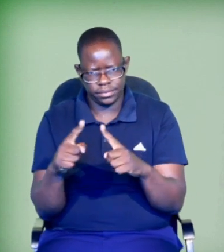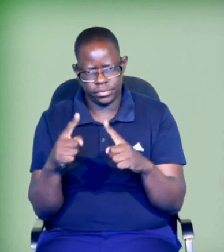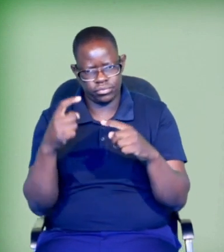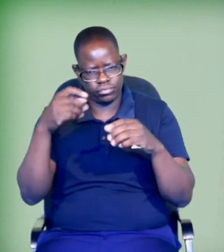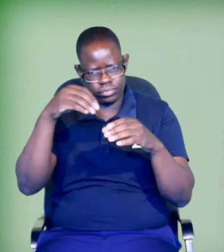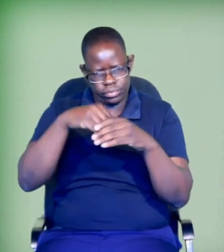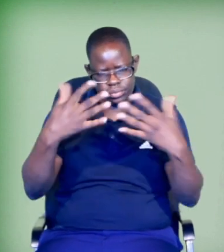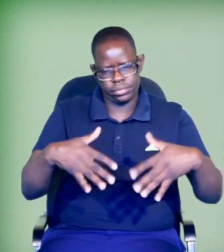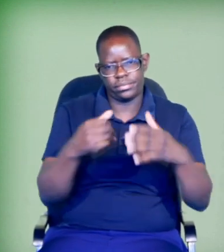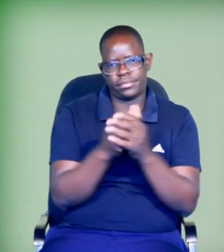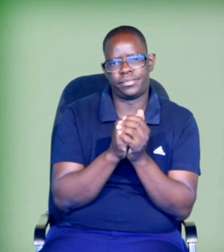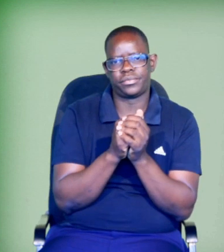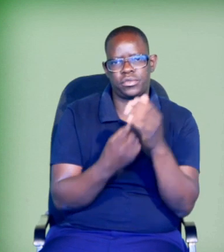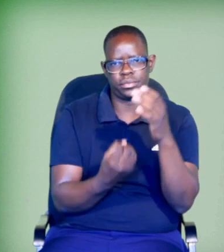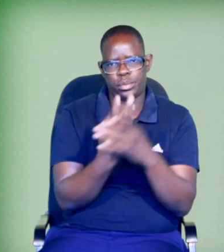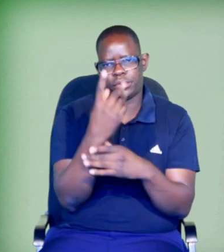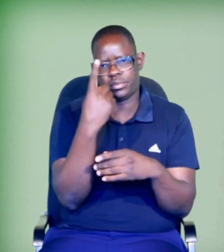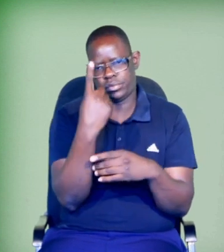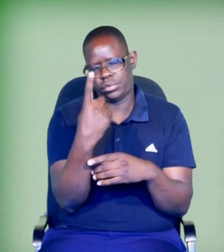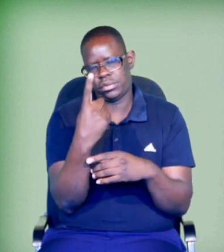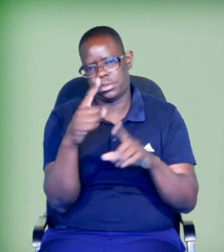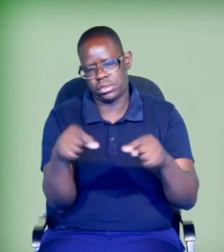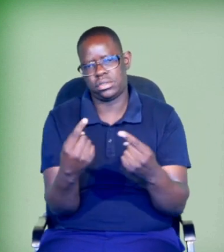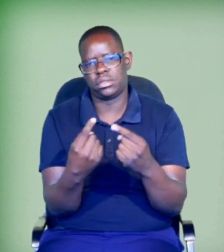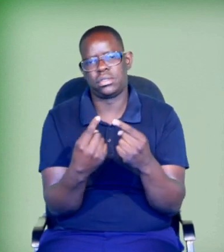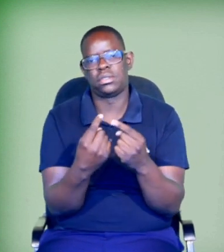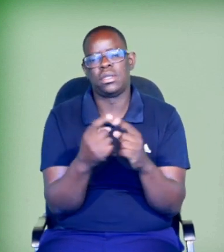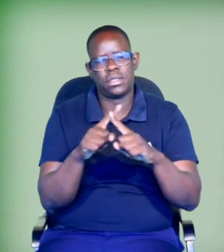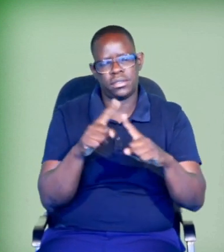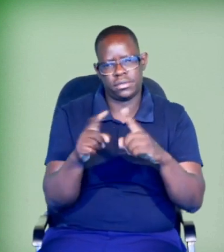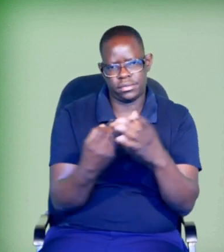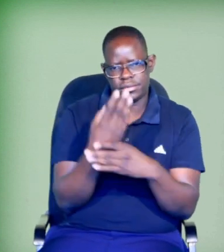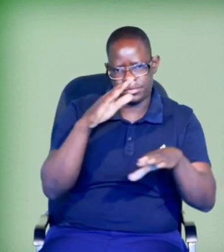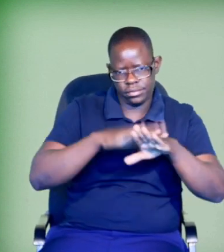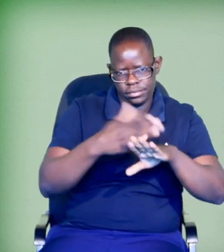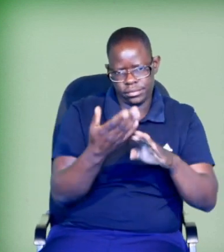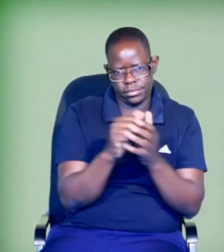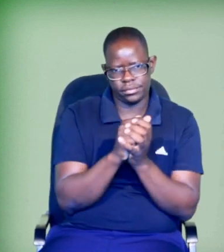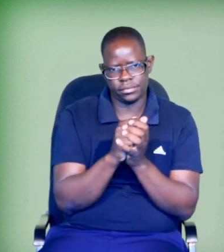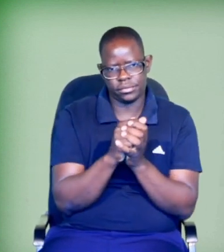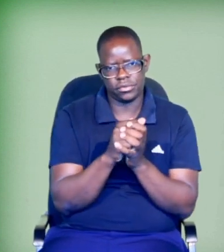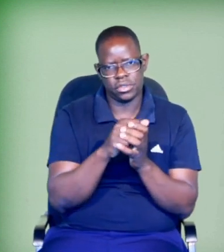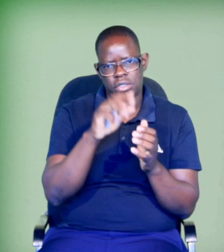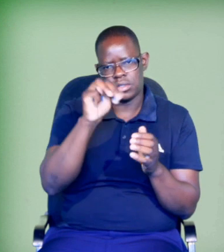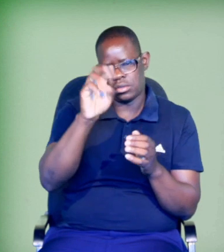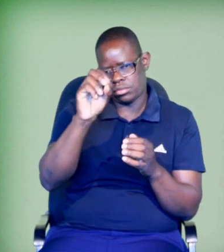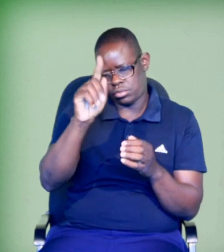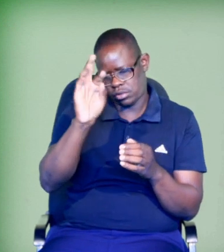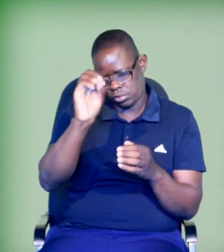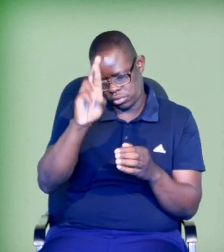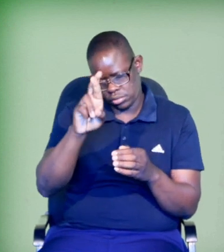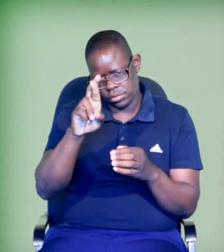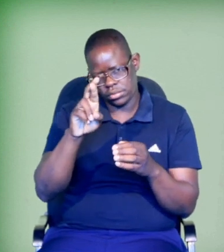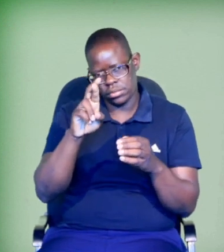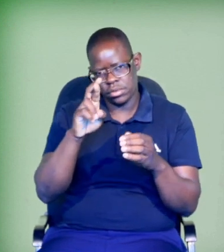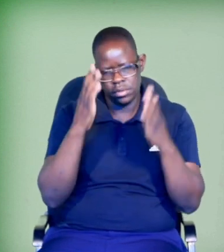an industry will specialize in the production of one particular product or range of products. For example, in the motor industry, we find